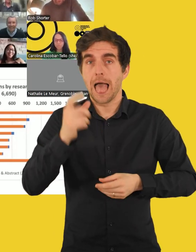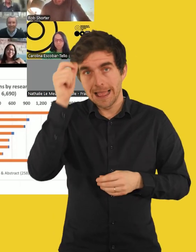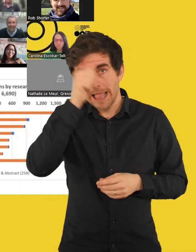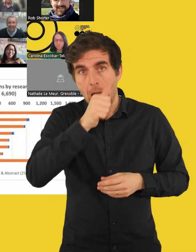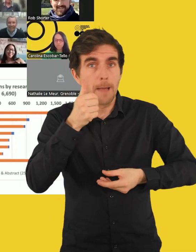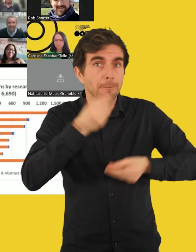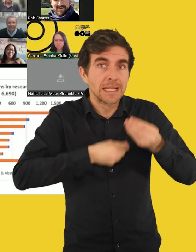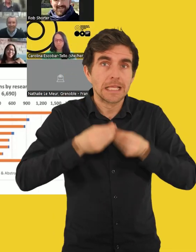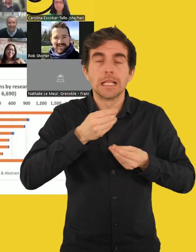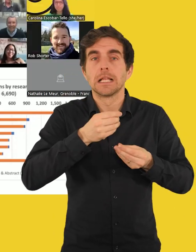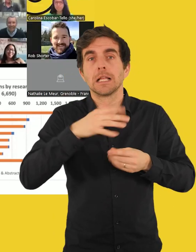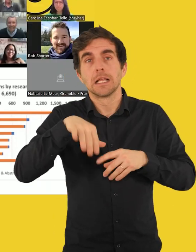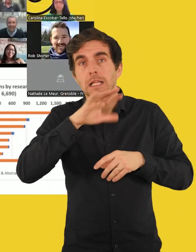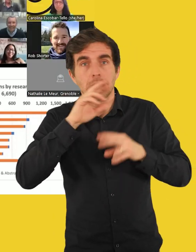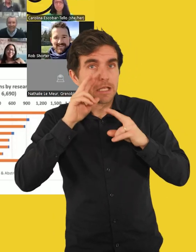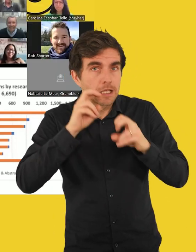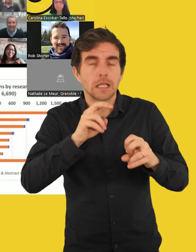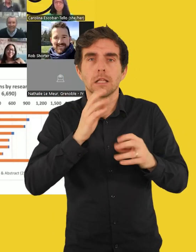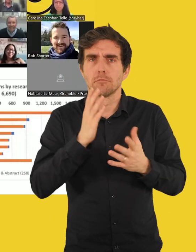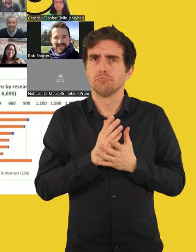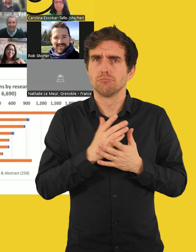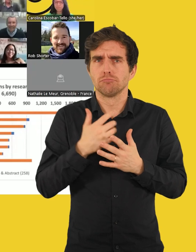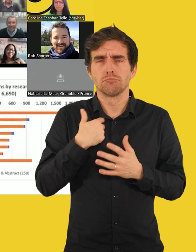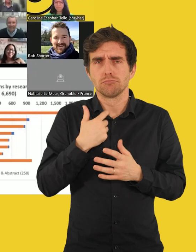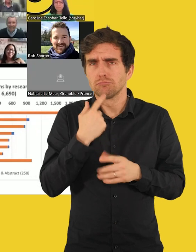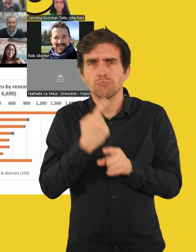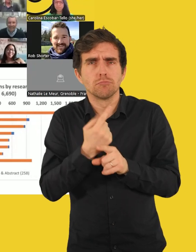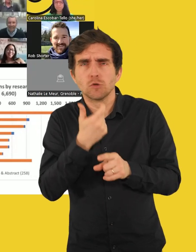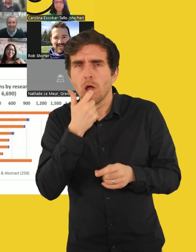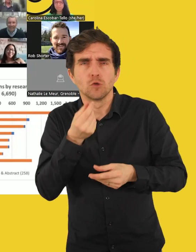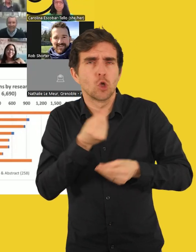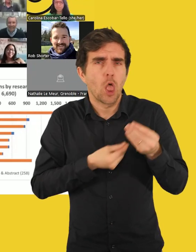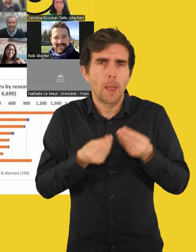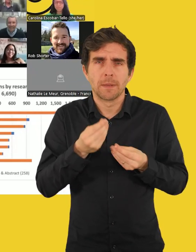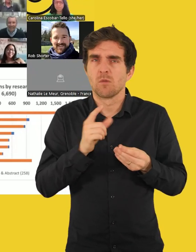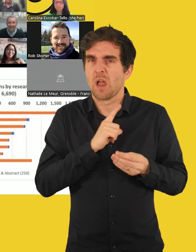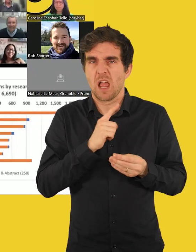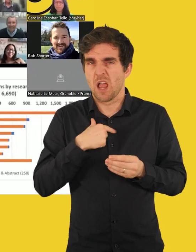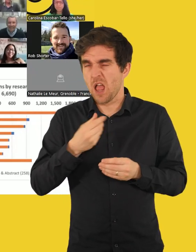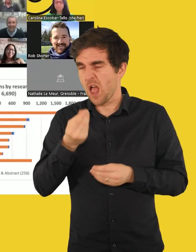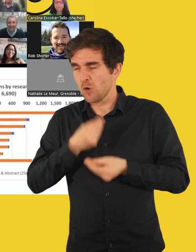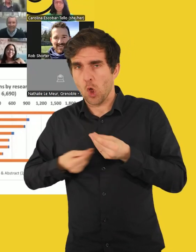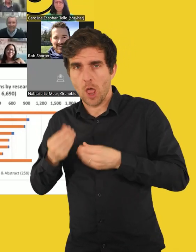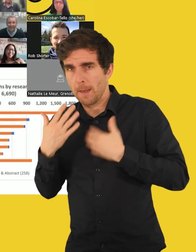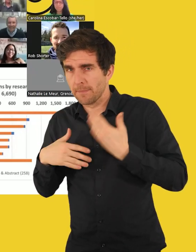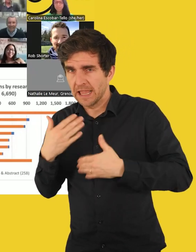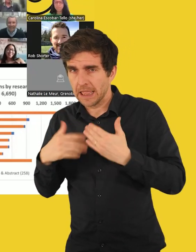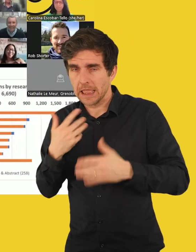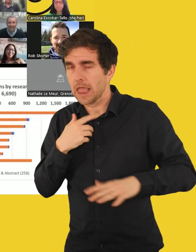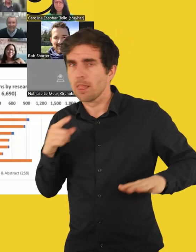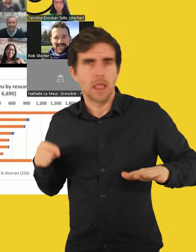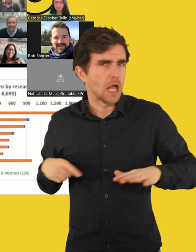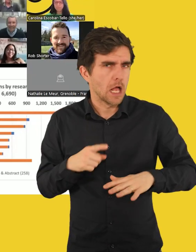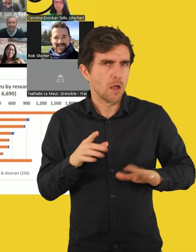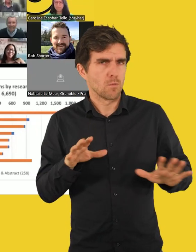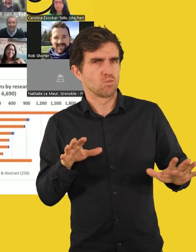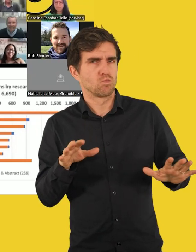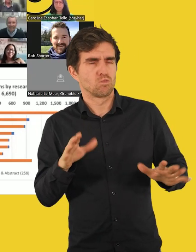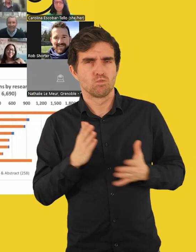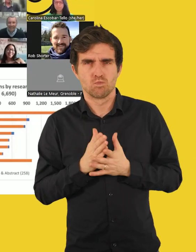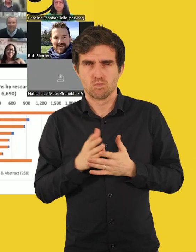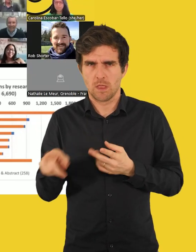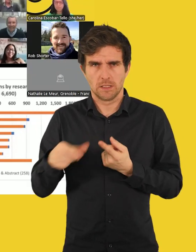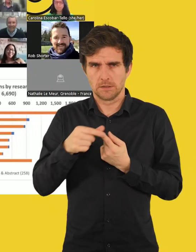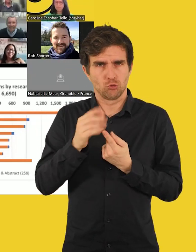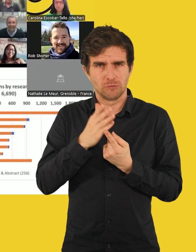many different academic fields. I wrote it about Doughnut Economics because I was coming back at economics, the discipline I'd come out of.